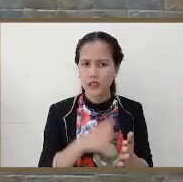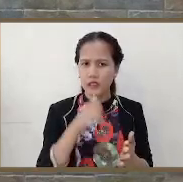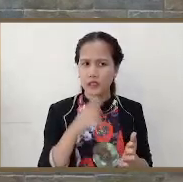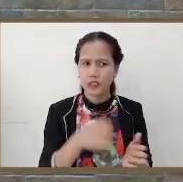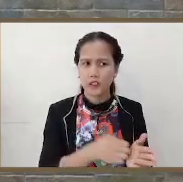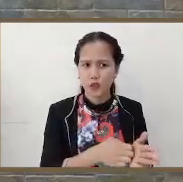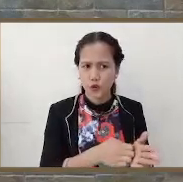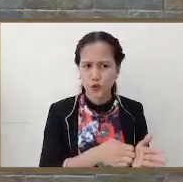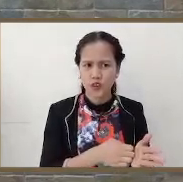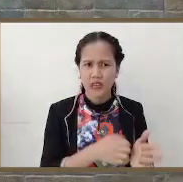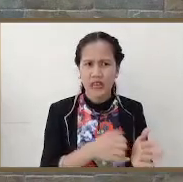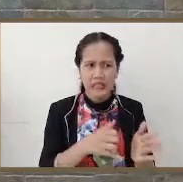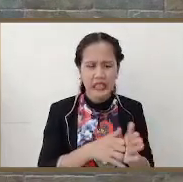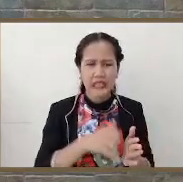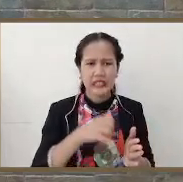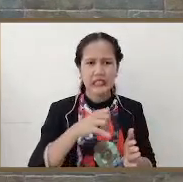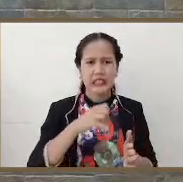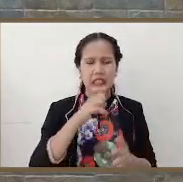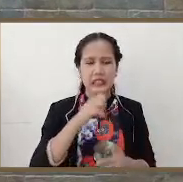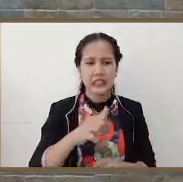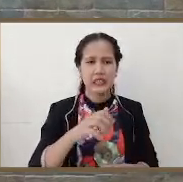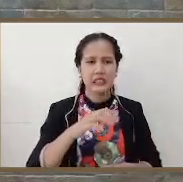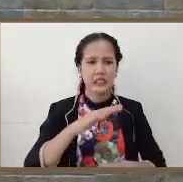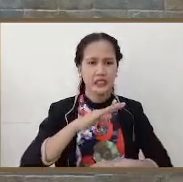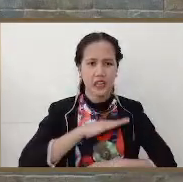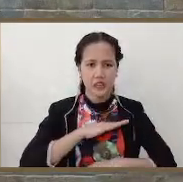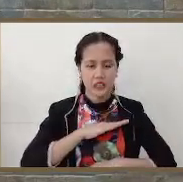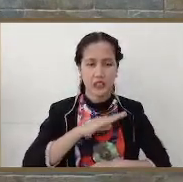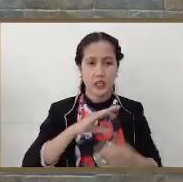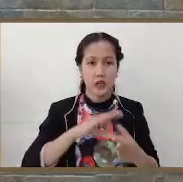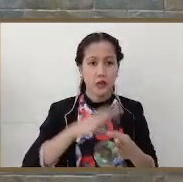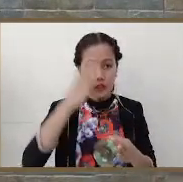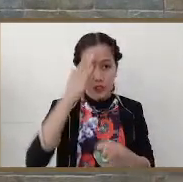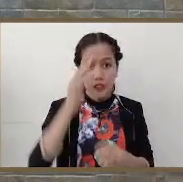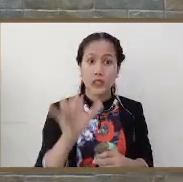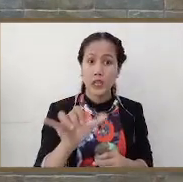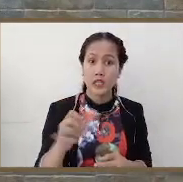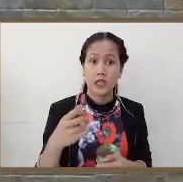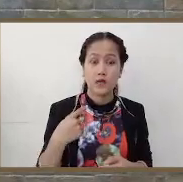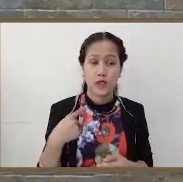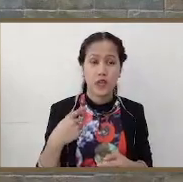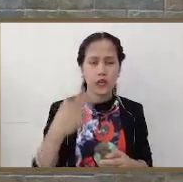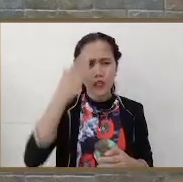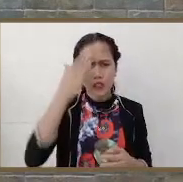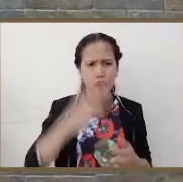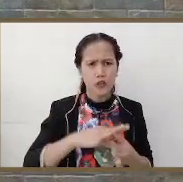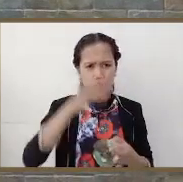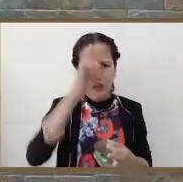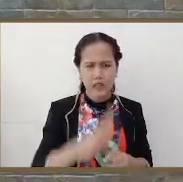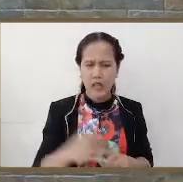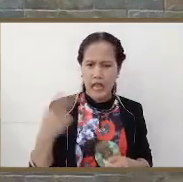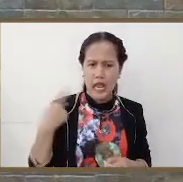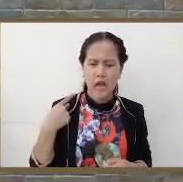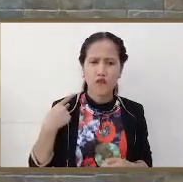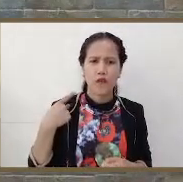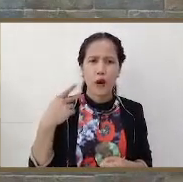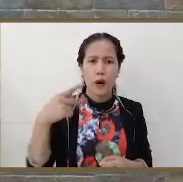sila ay lack ng na sila ay hindi inaabot ng knowledge ng Diyos. Why? There's a prophet in their